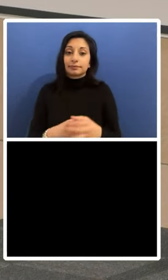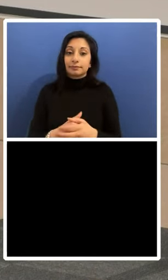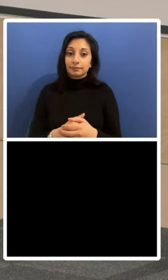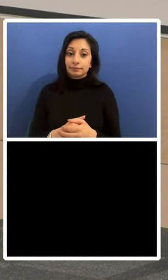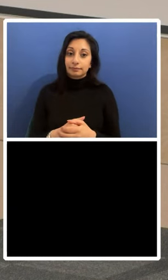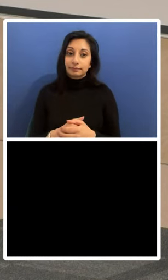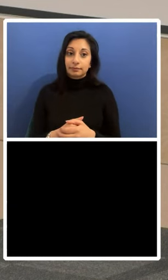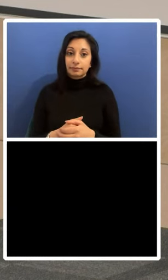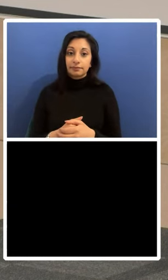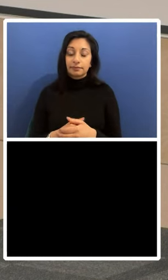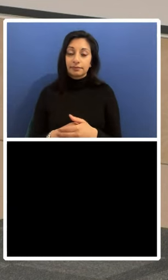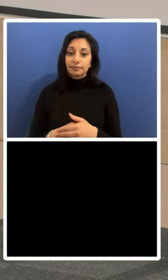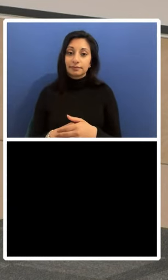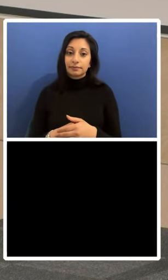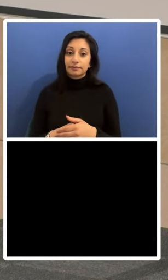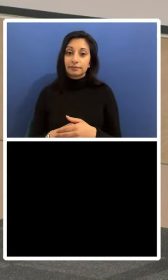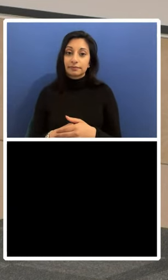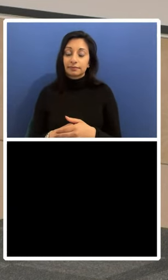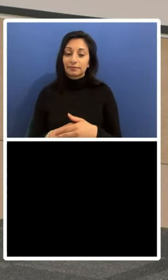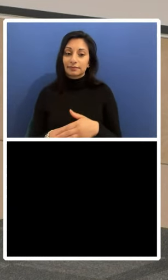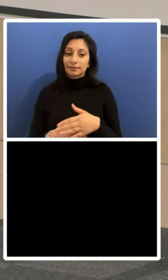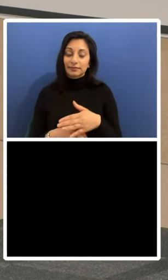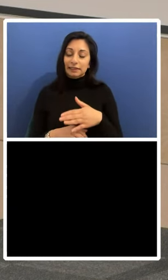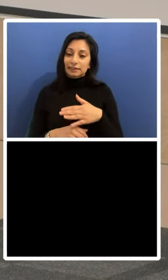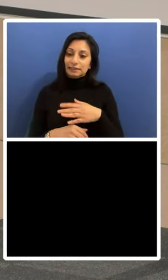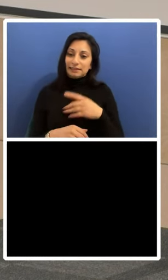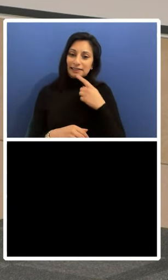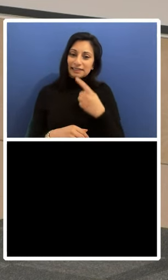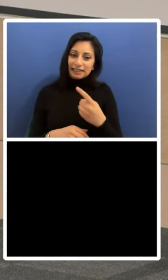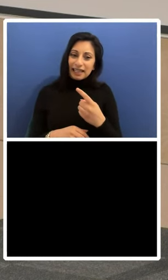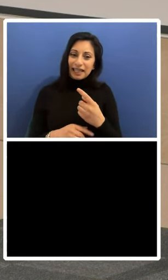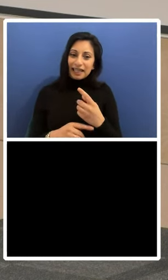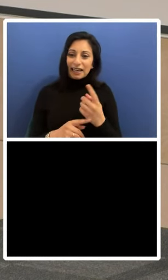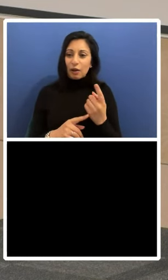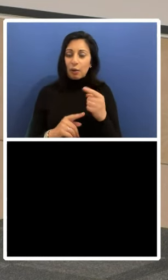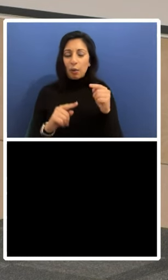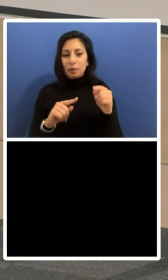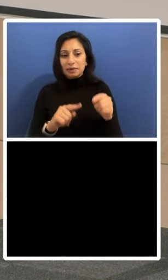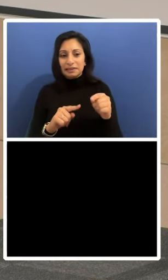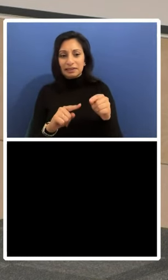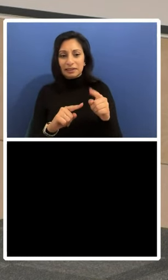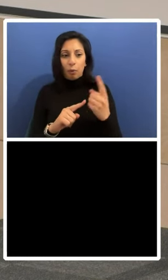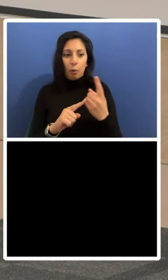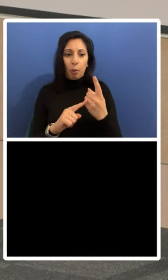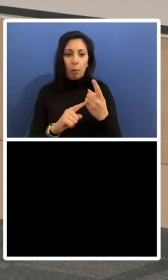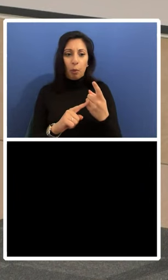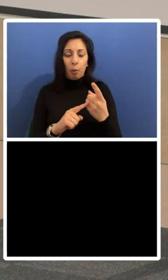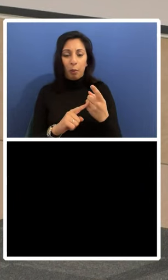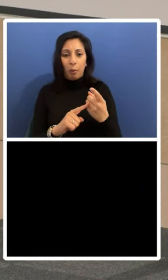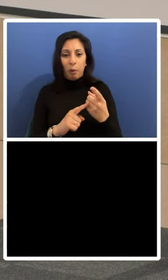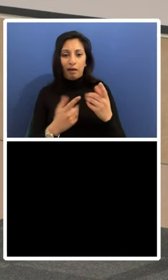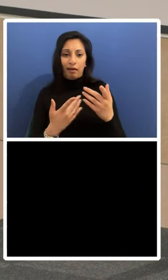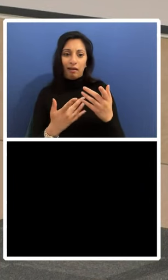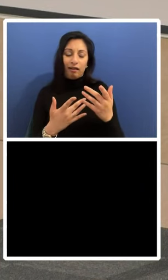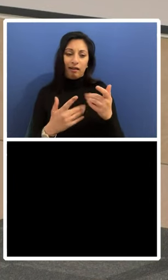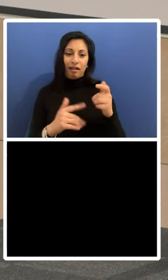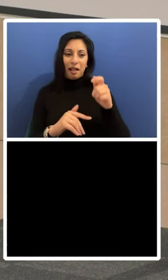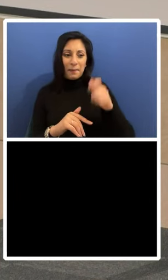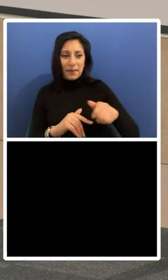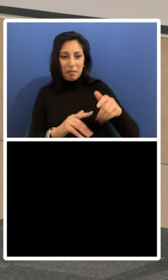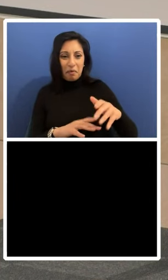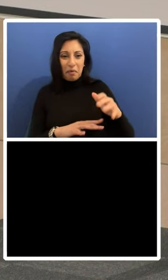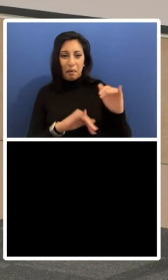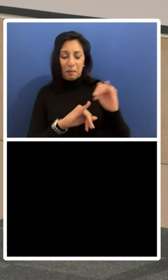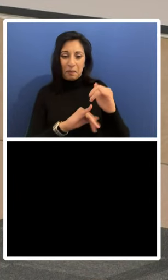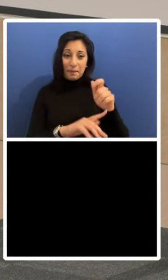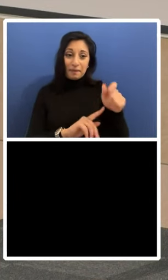say, listen, this isn't about who the dickheads are. This is about, do you want your society to collapse or not? And, if you're going to wait for the second coming